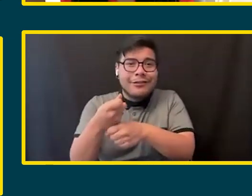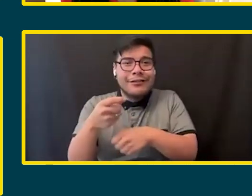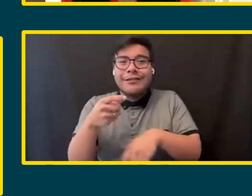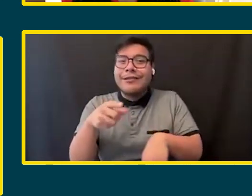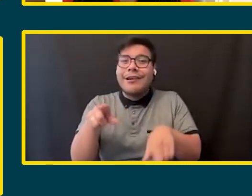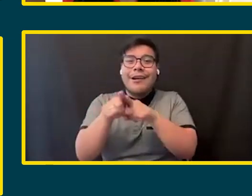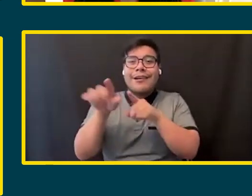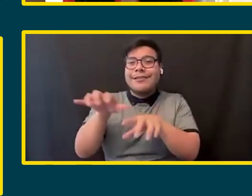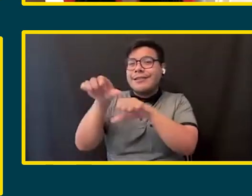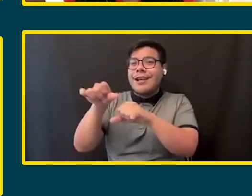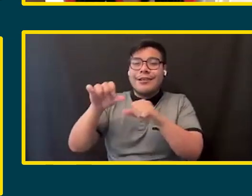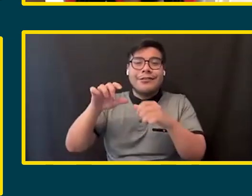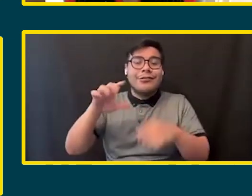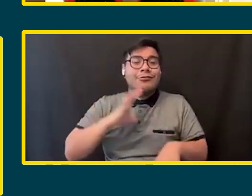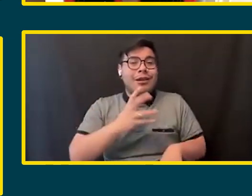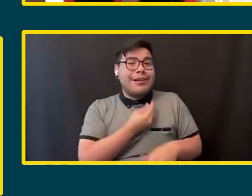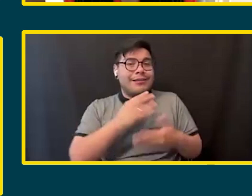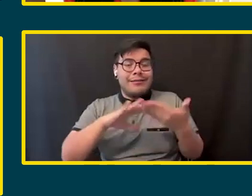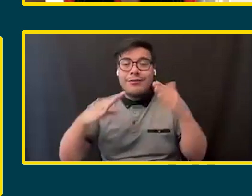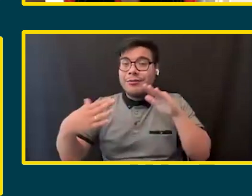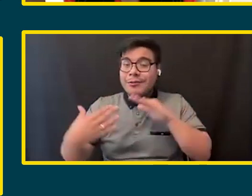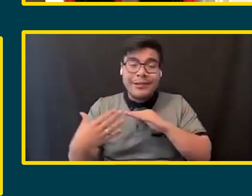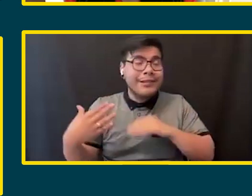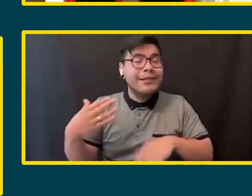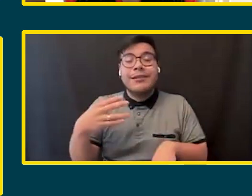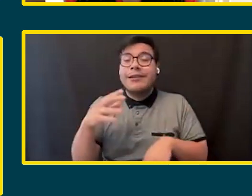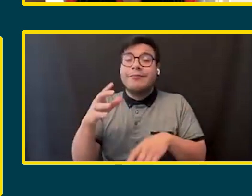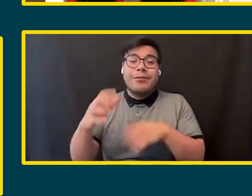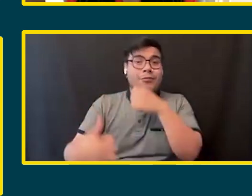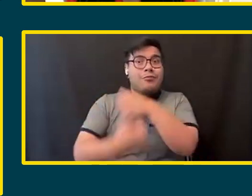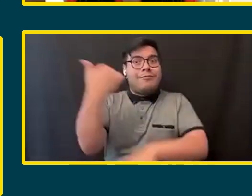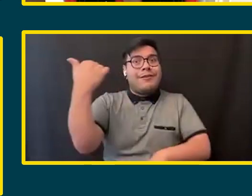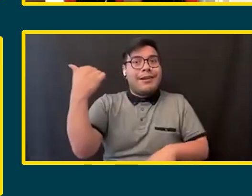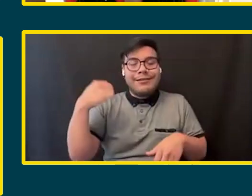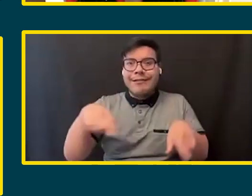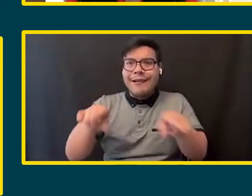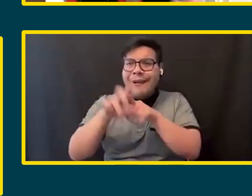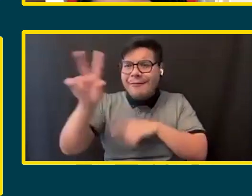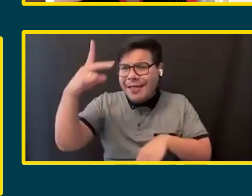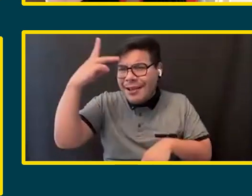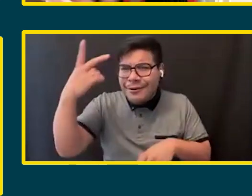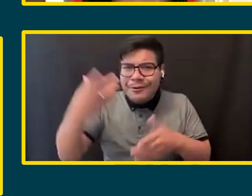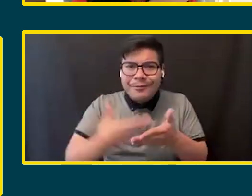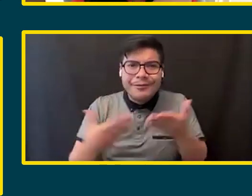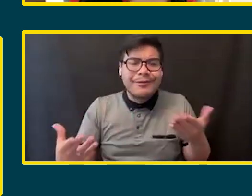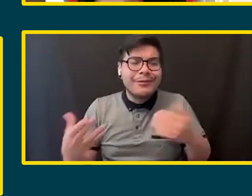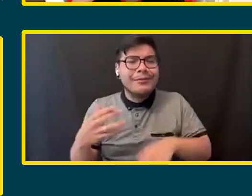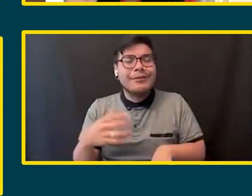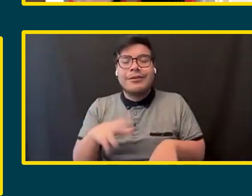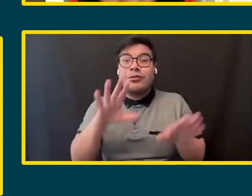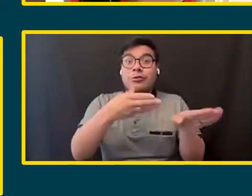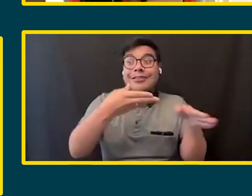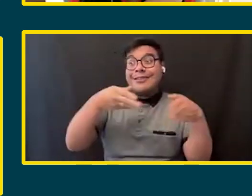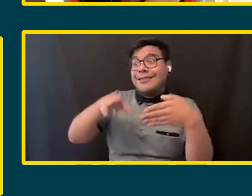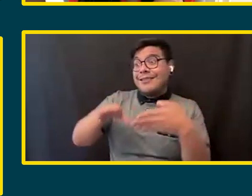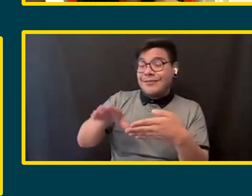trans community have been weaponized as a political resource, as a way to shift the